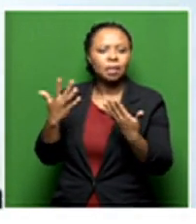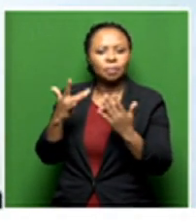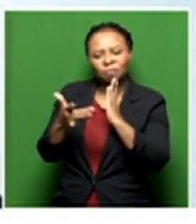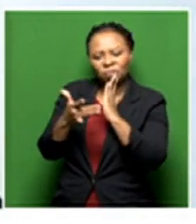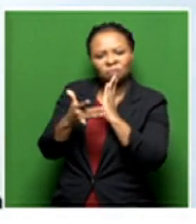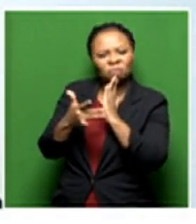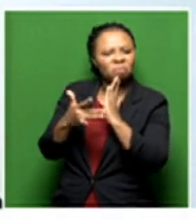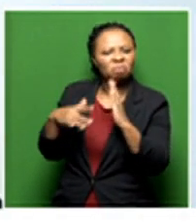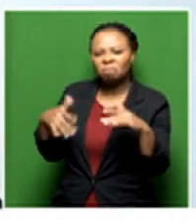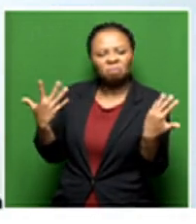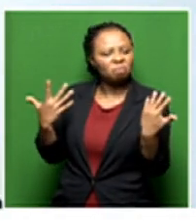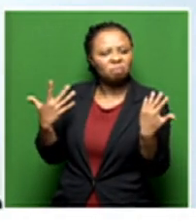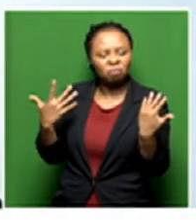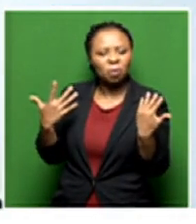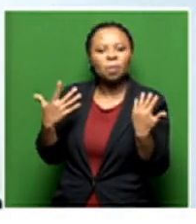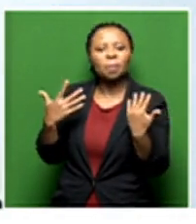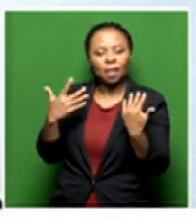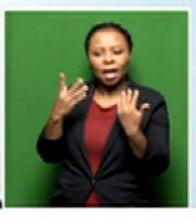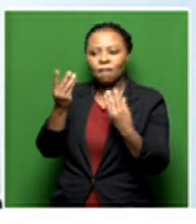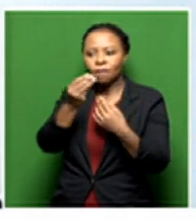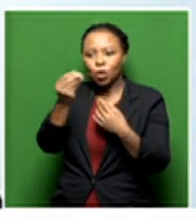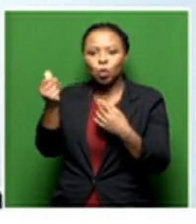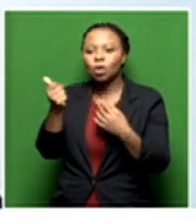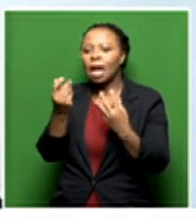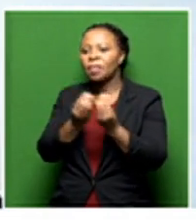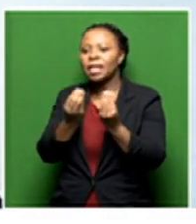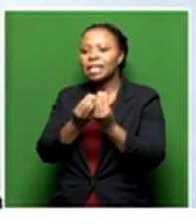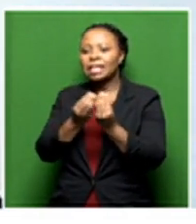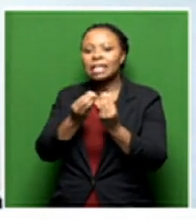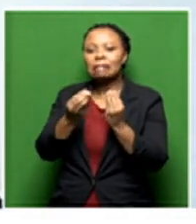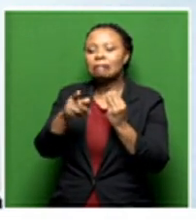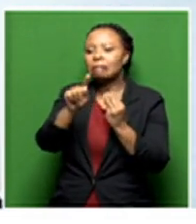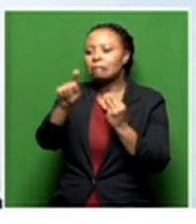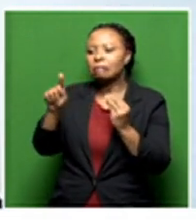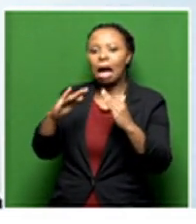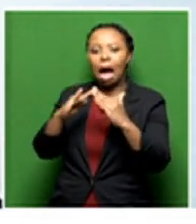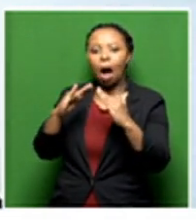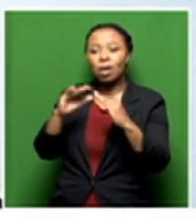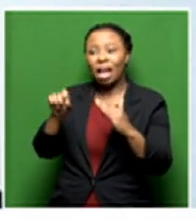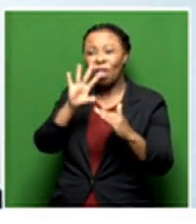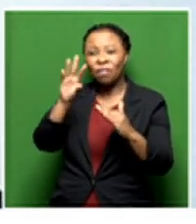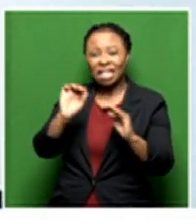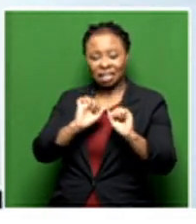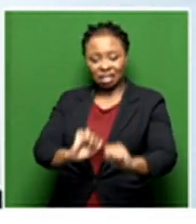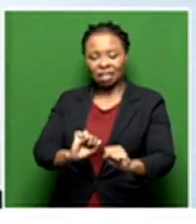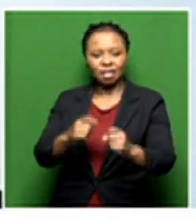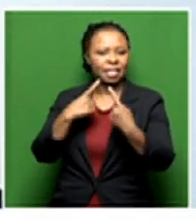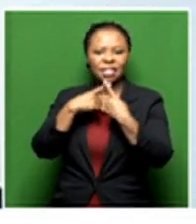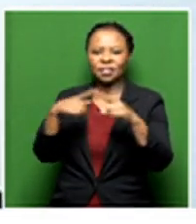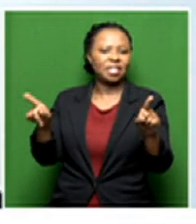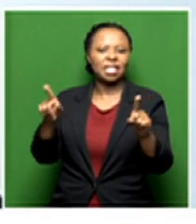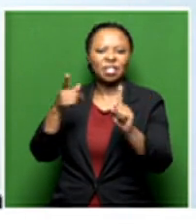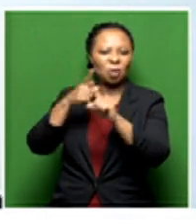electronics, you can name brands that are in your household, none of them are South African brand, South African